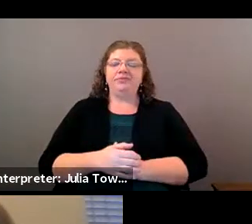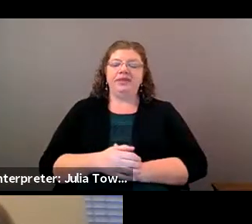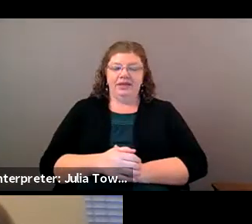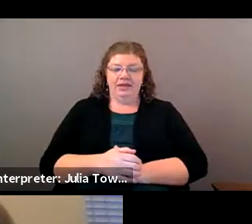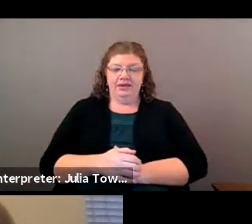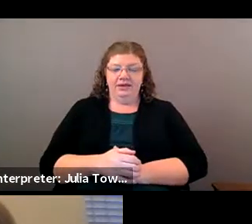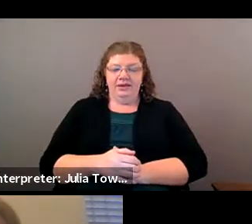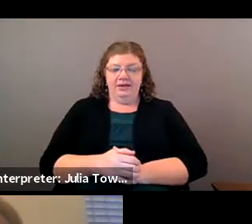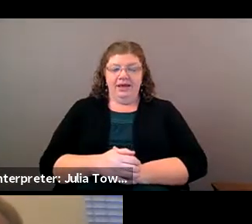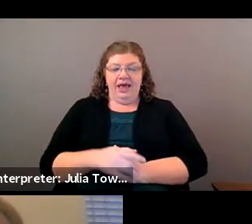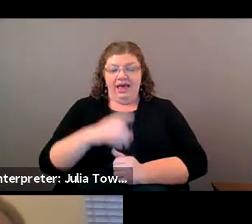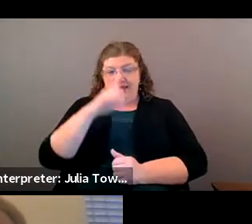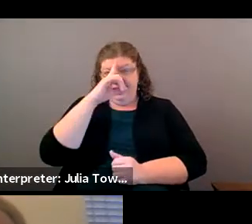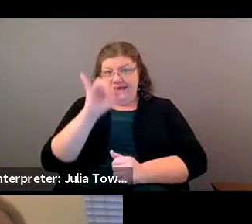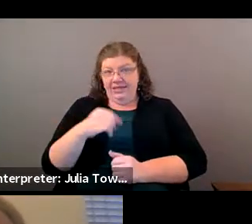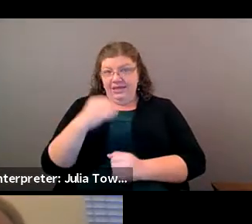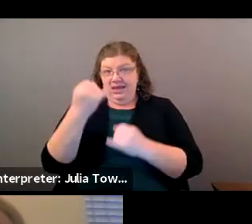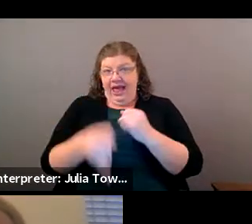last slide.